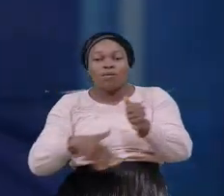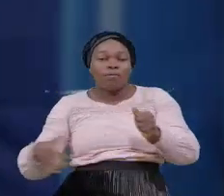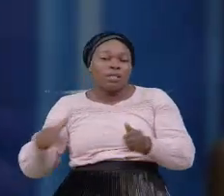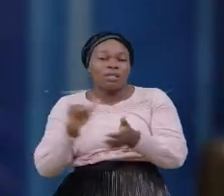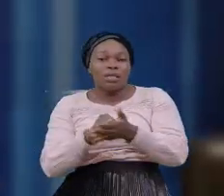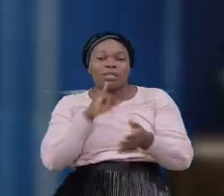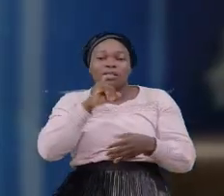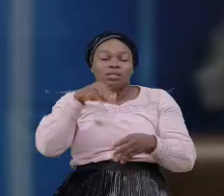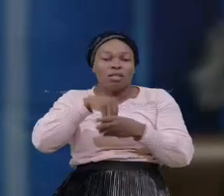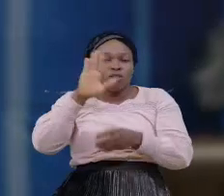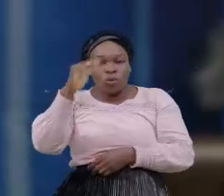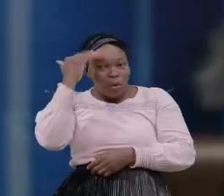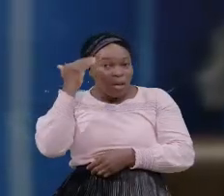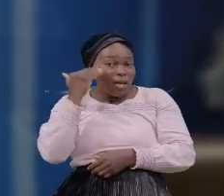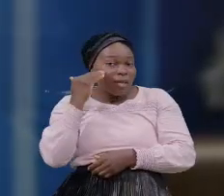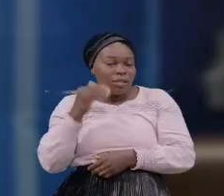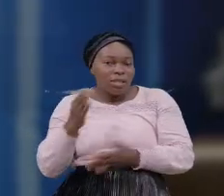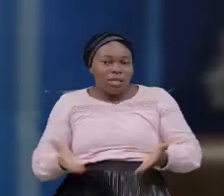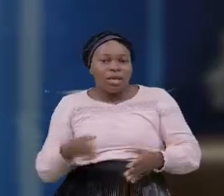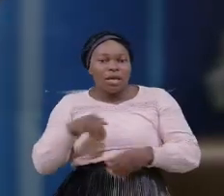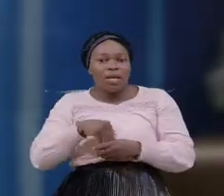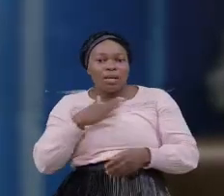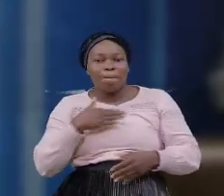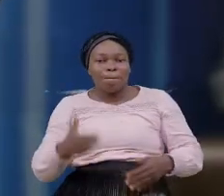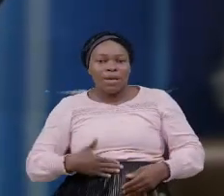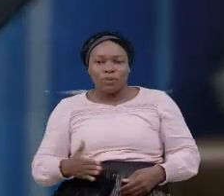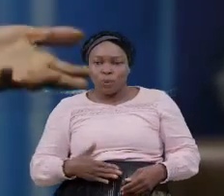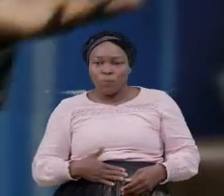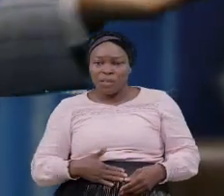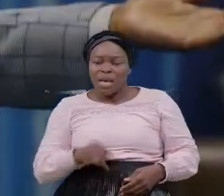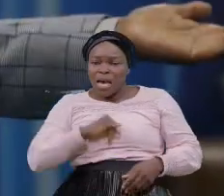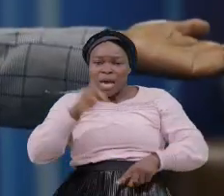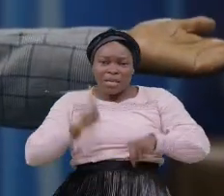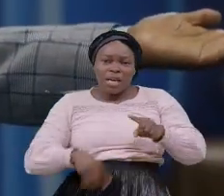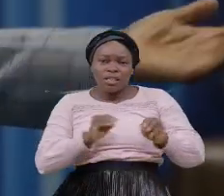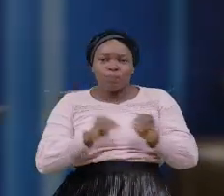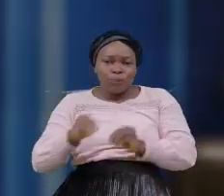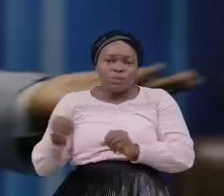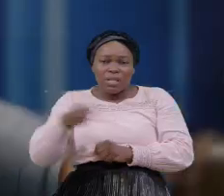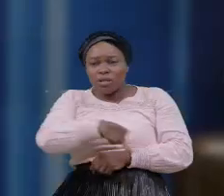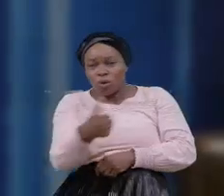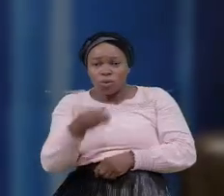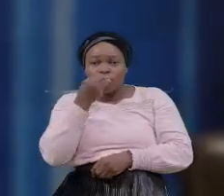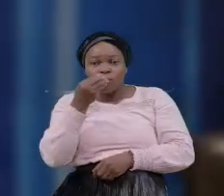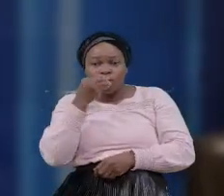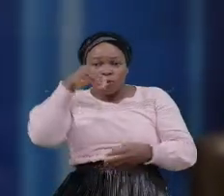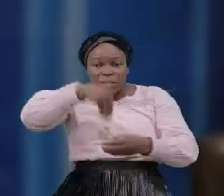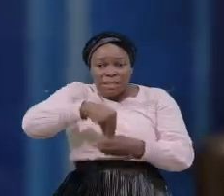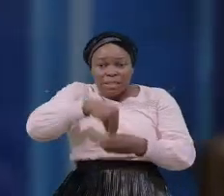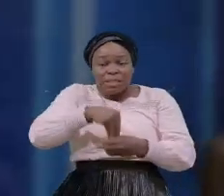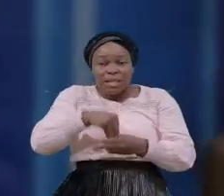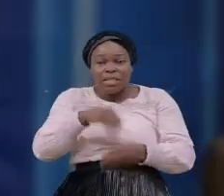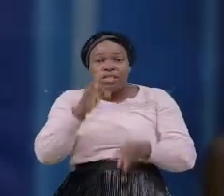I cannot put any other food inside. Yes, I've not eaten today, but the place is